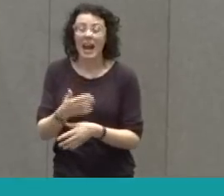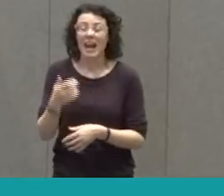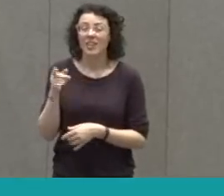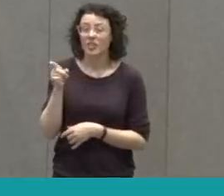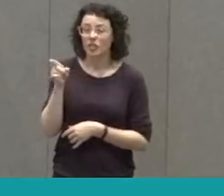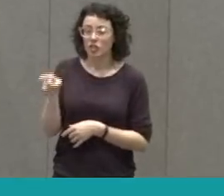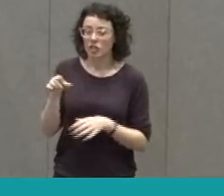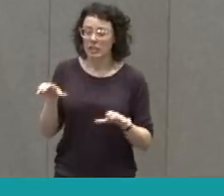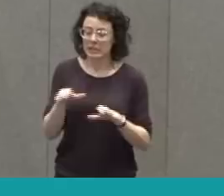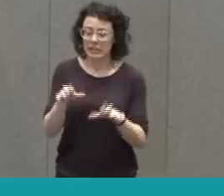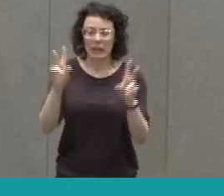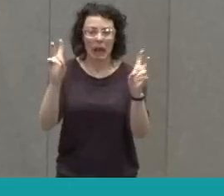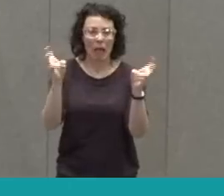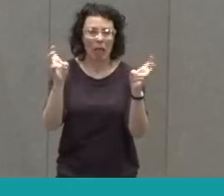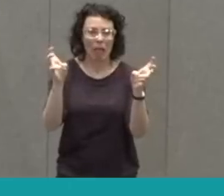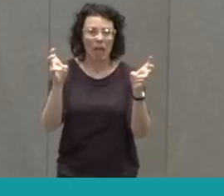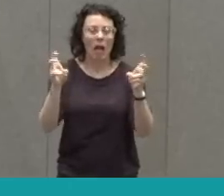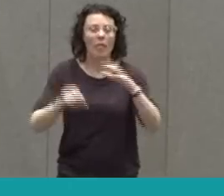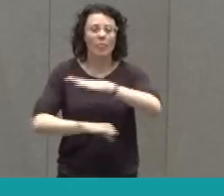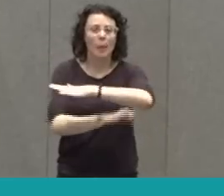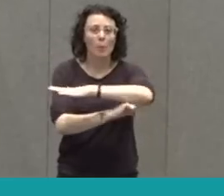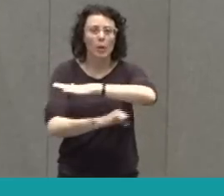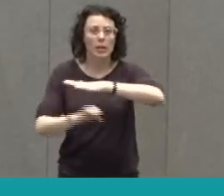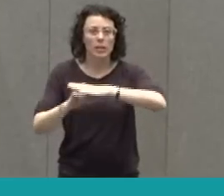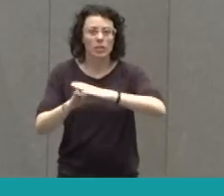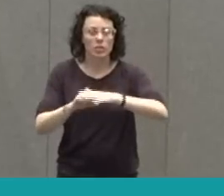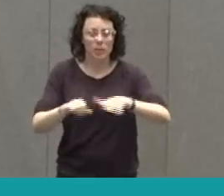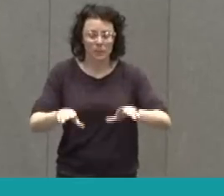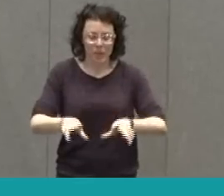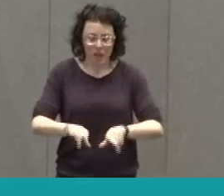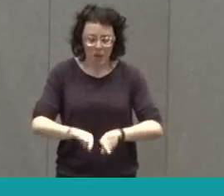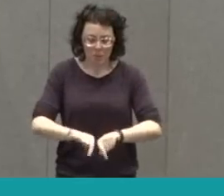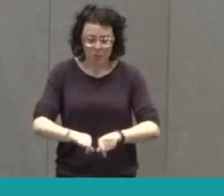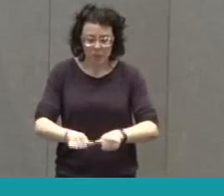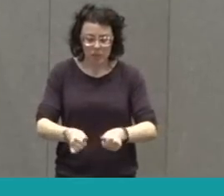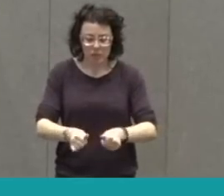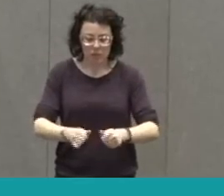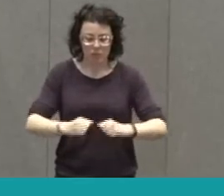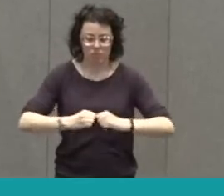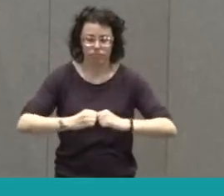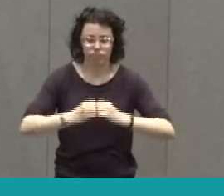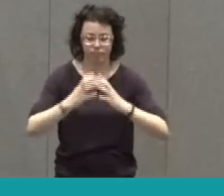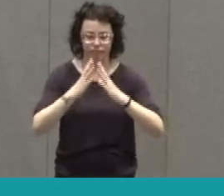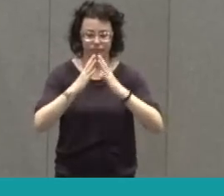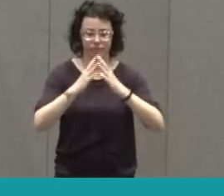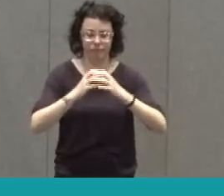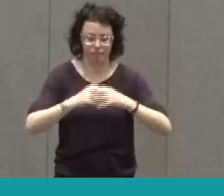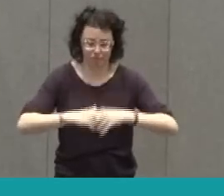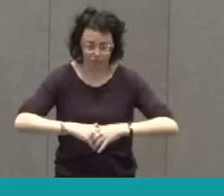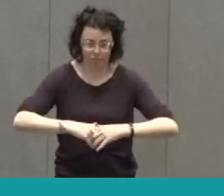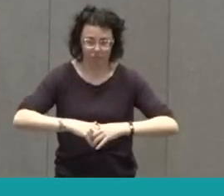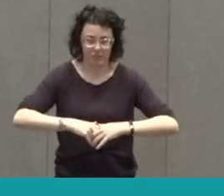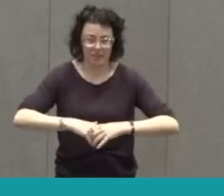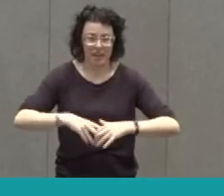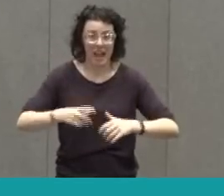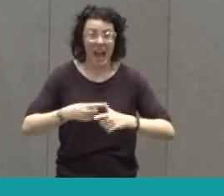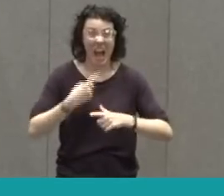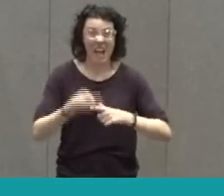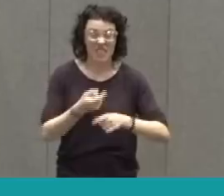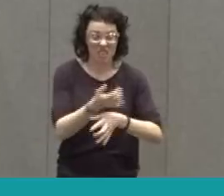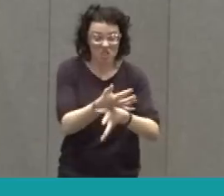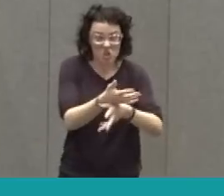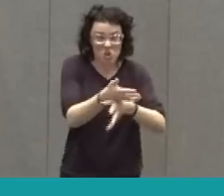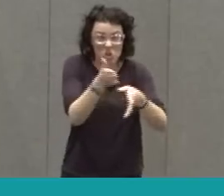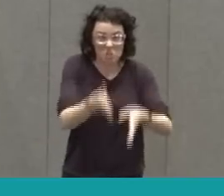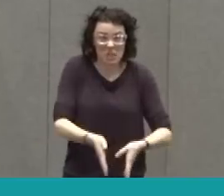together over that. And what all the Germans did and looked at my mom and pointed, card shark, with a German